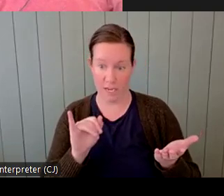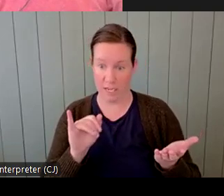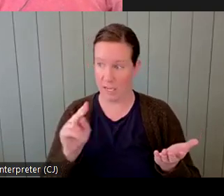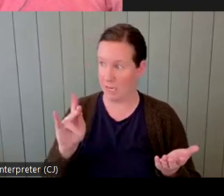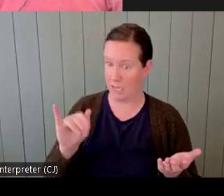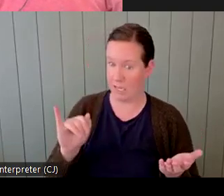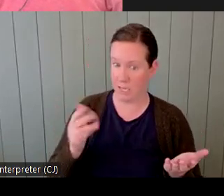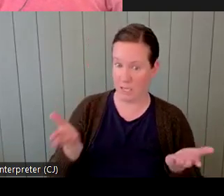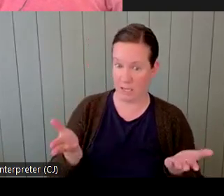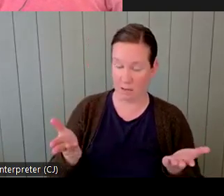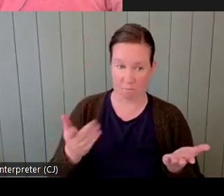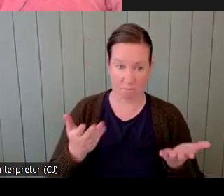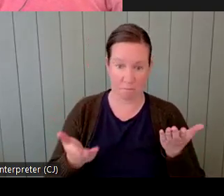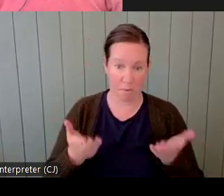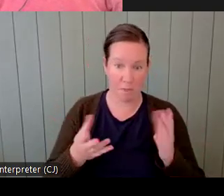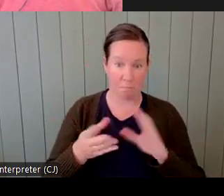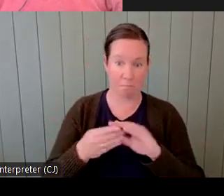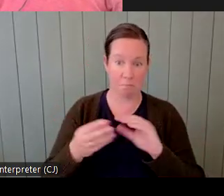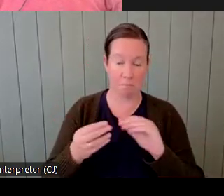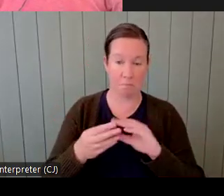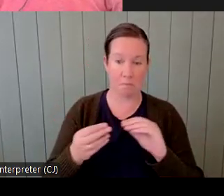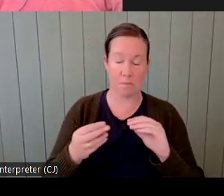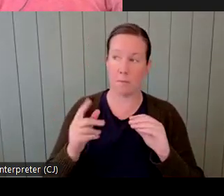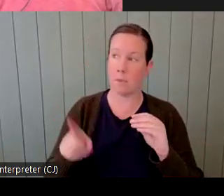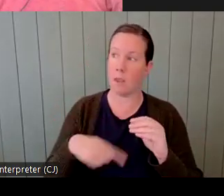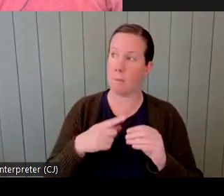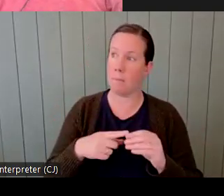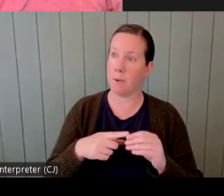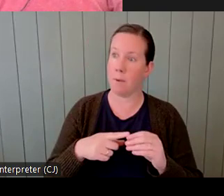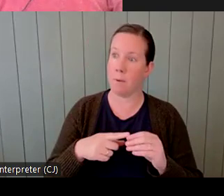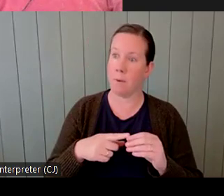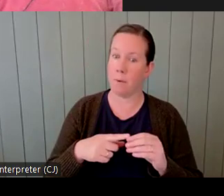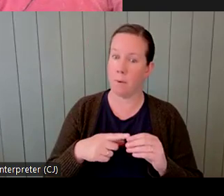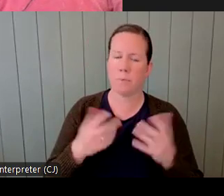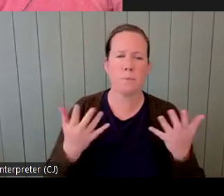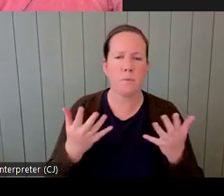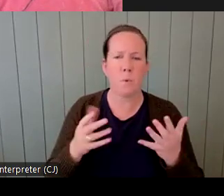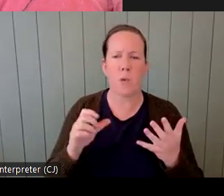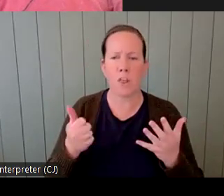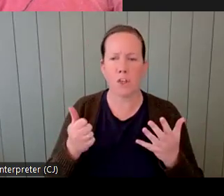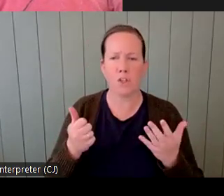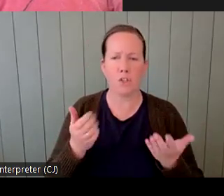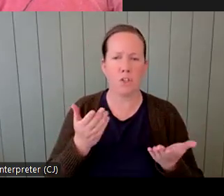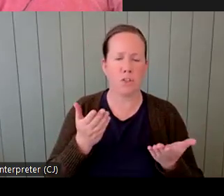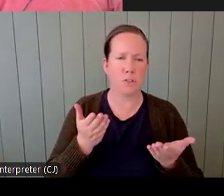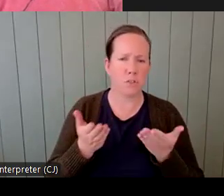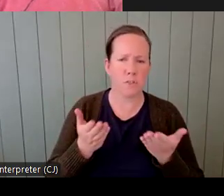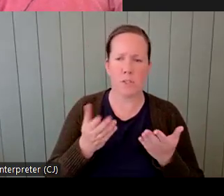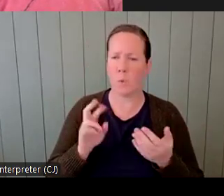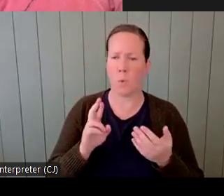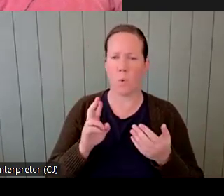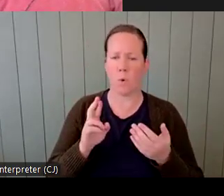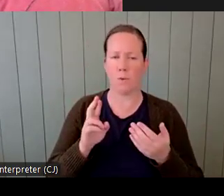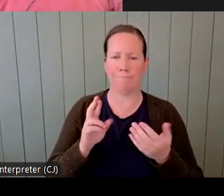about um, you know, what additional services or what would you recommend for somebody who's